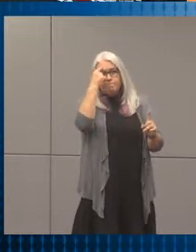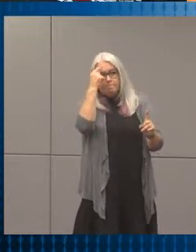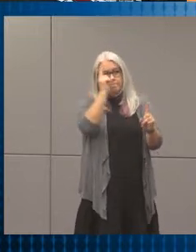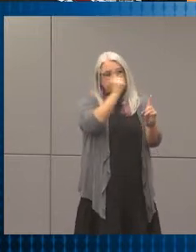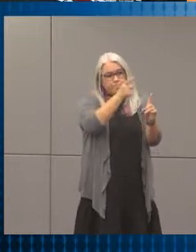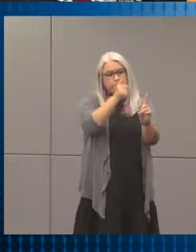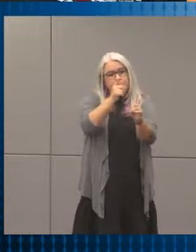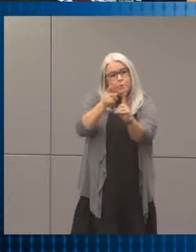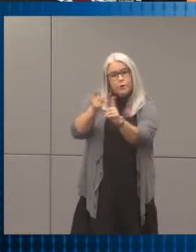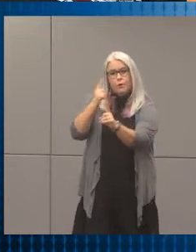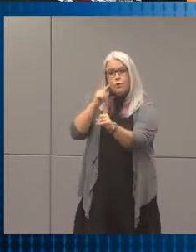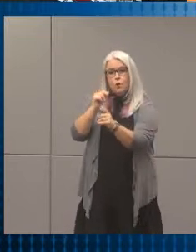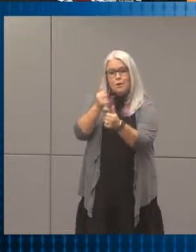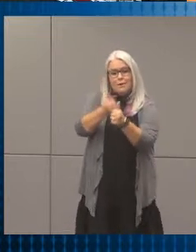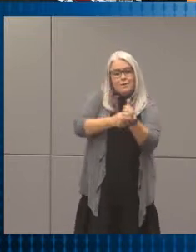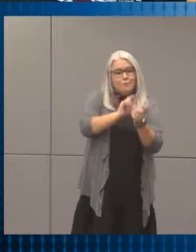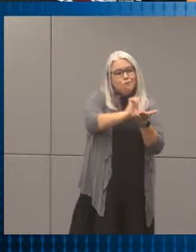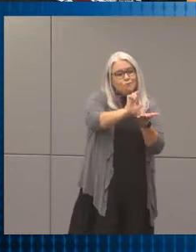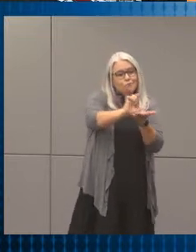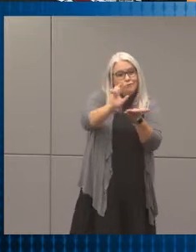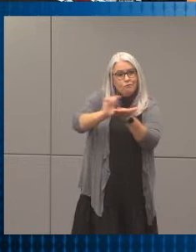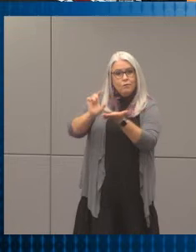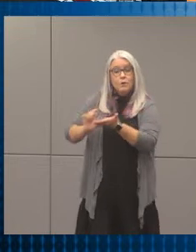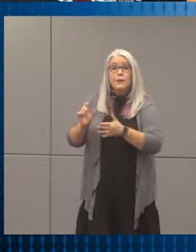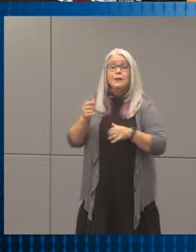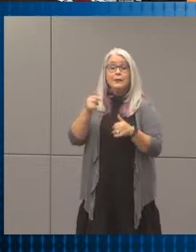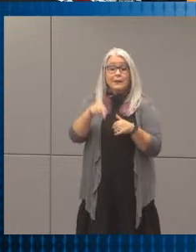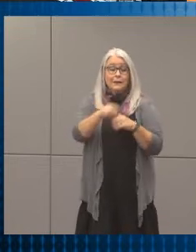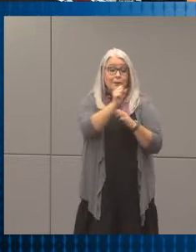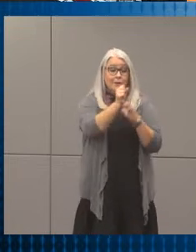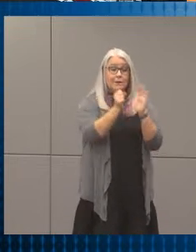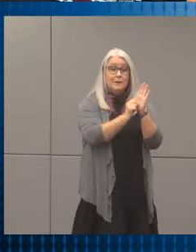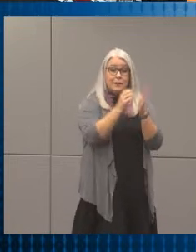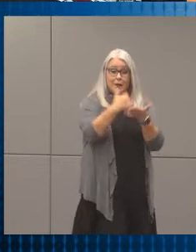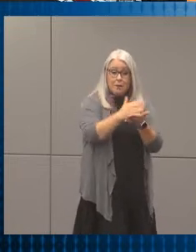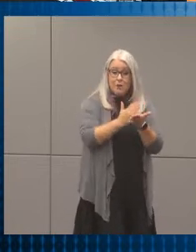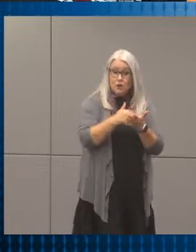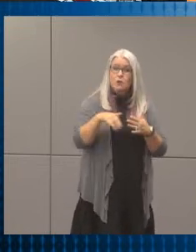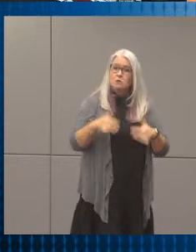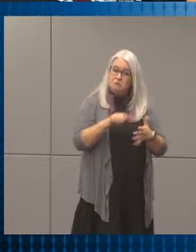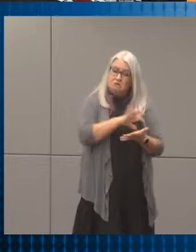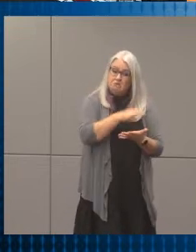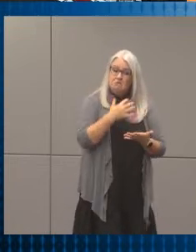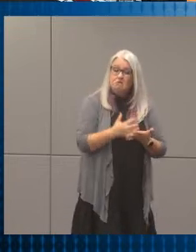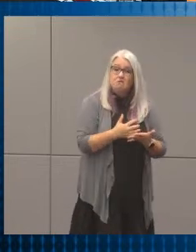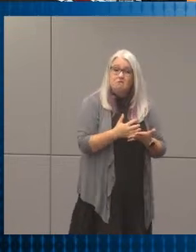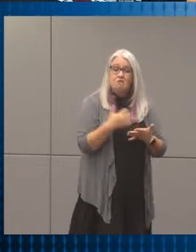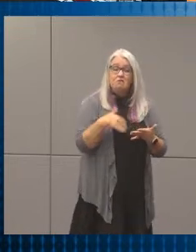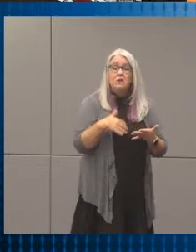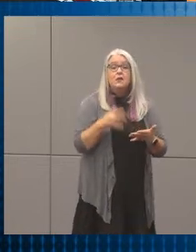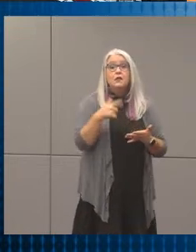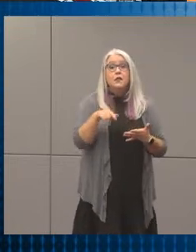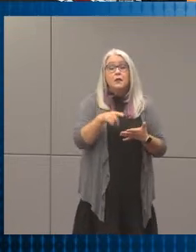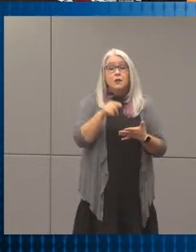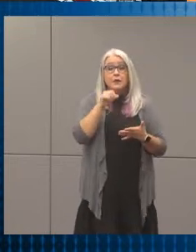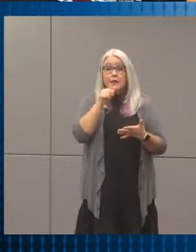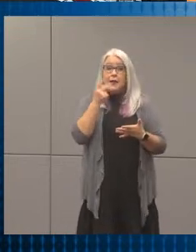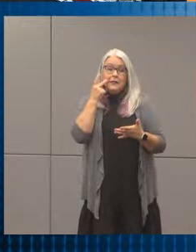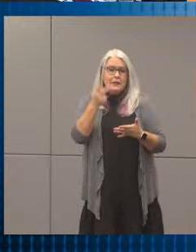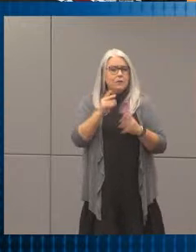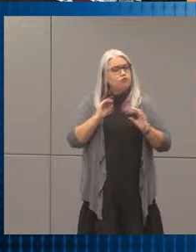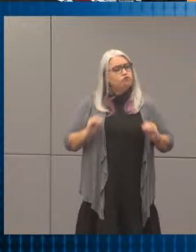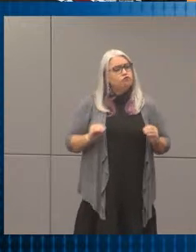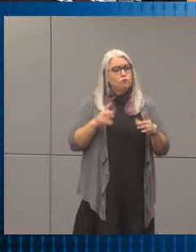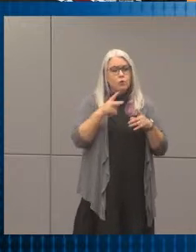budget. The good news is that the state budget is pretty robust and we shouldn't see major cuts in